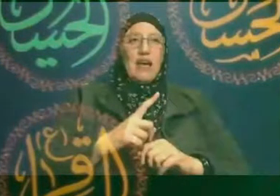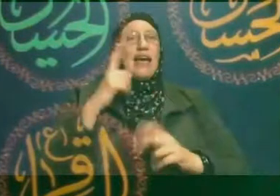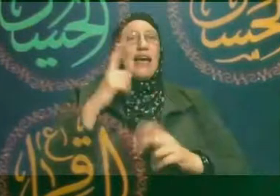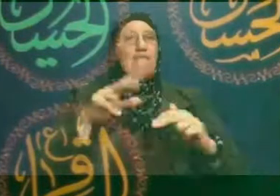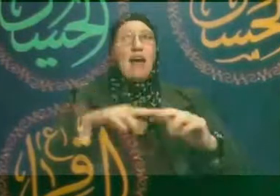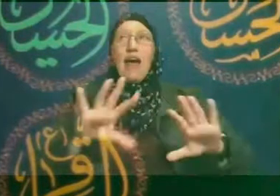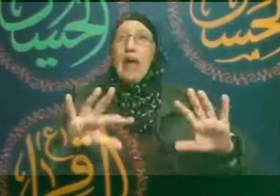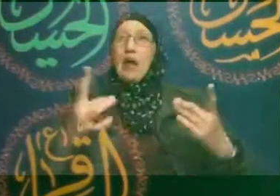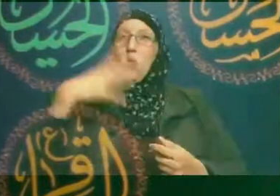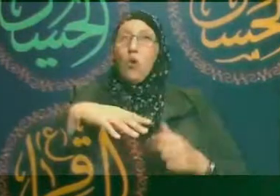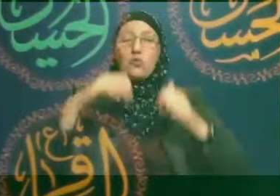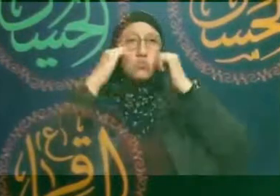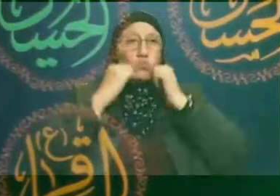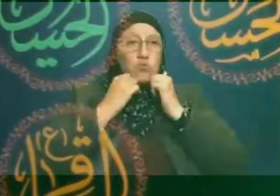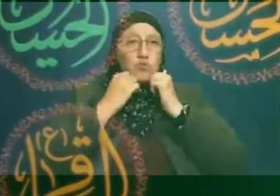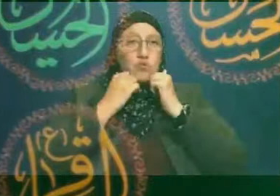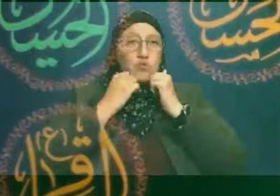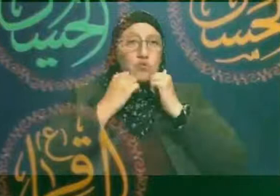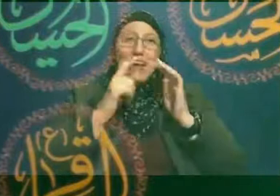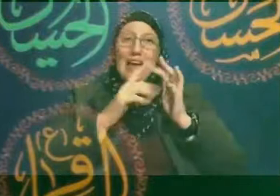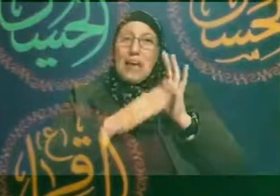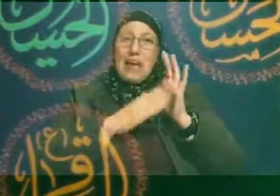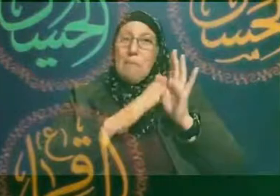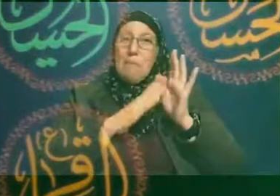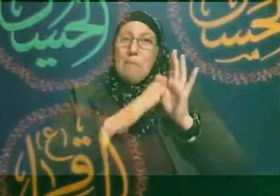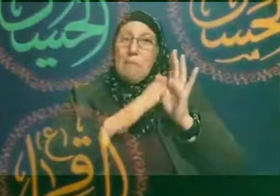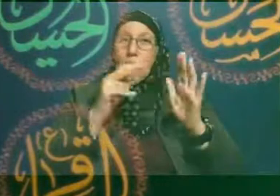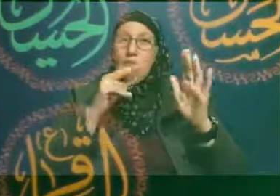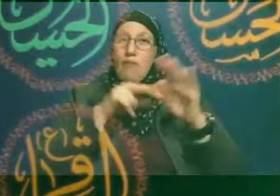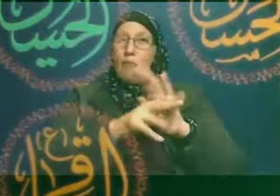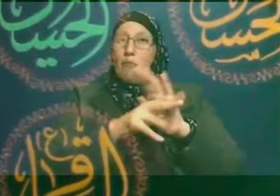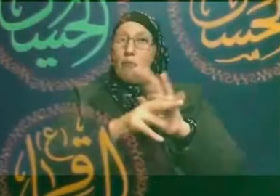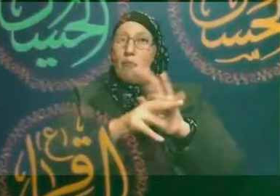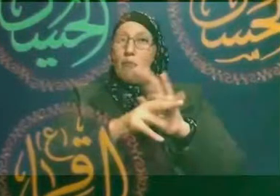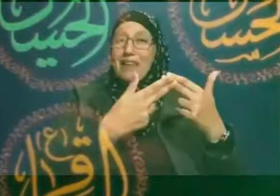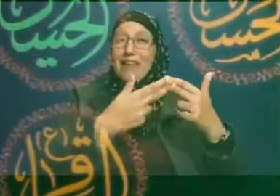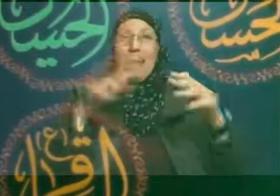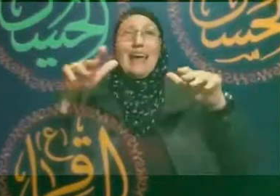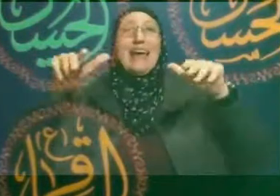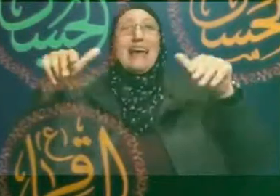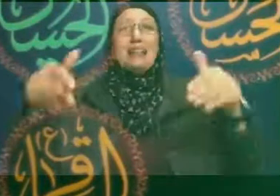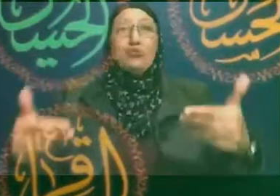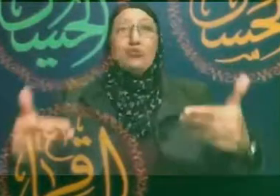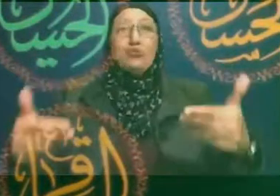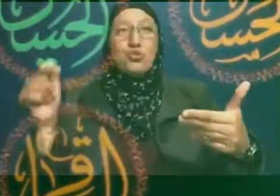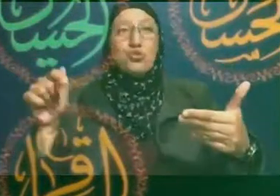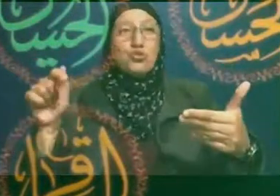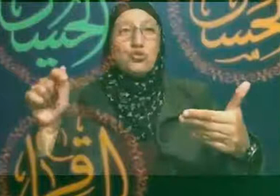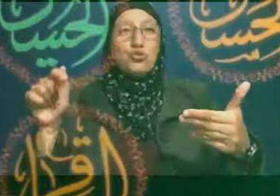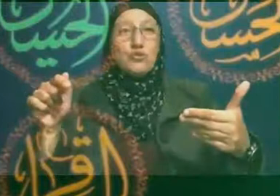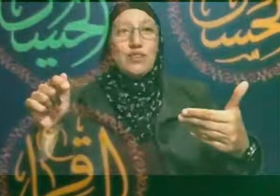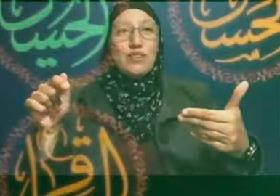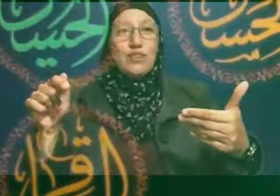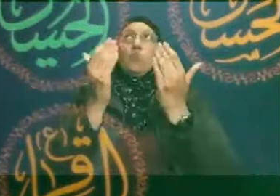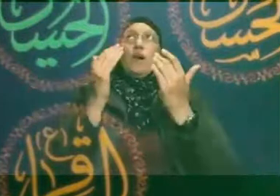the authenticity of the Imams of Ahlul Bayt al-Musallam, introduce them to the supplications of